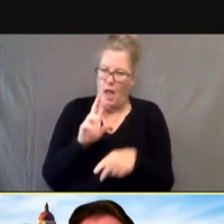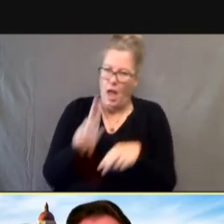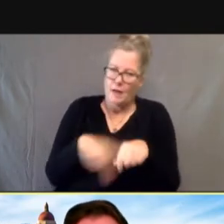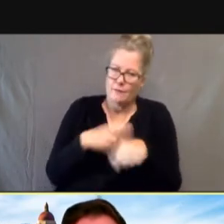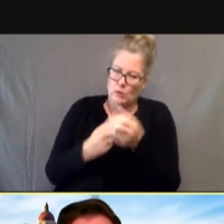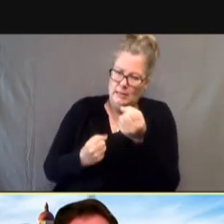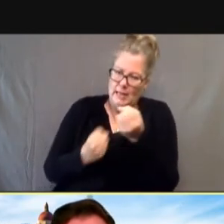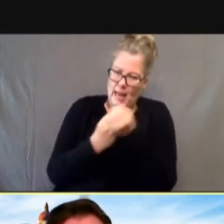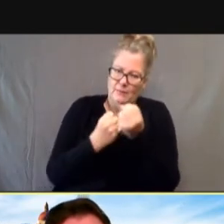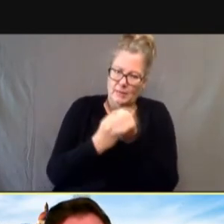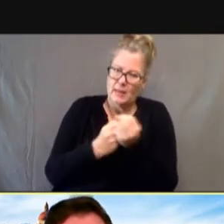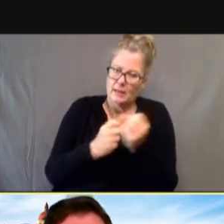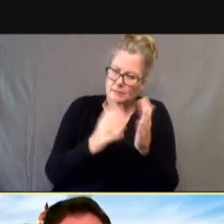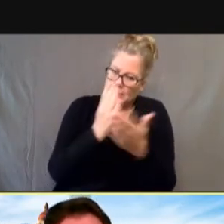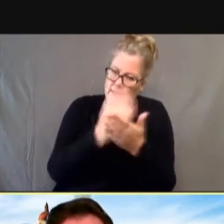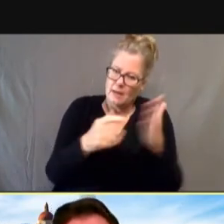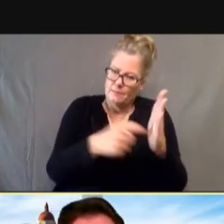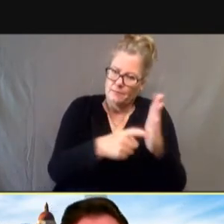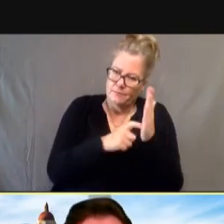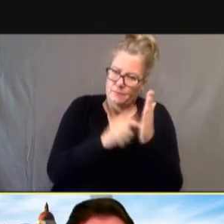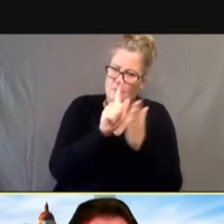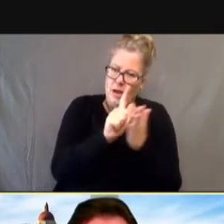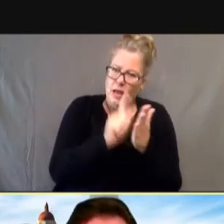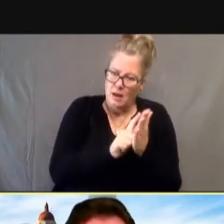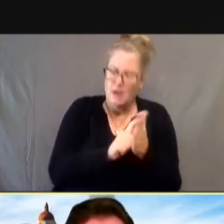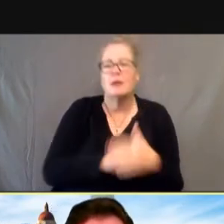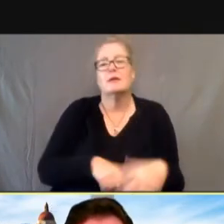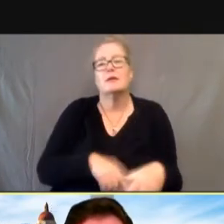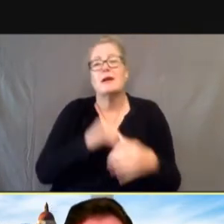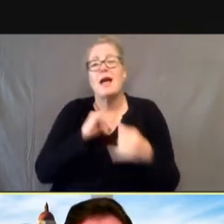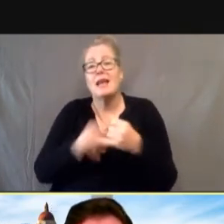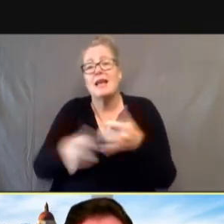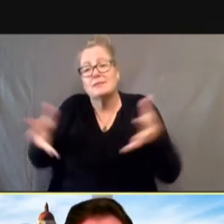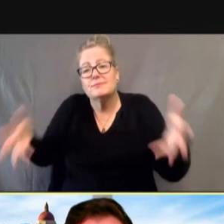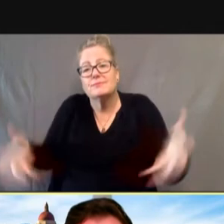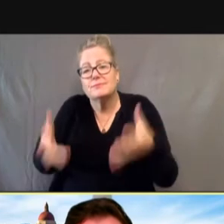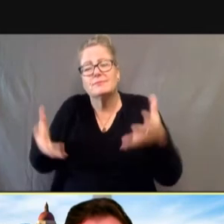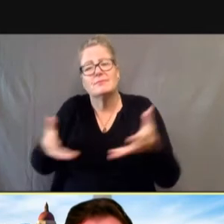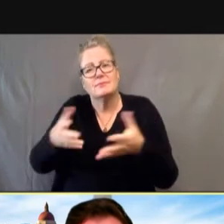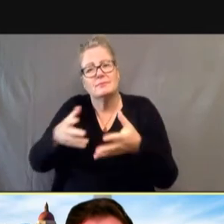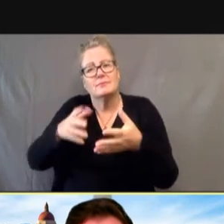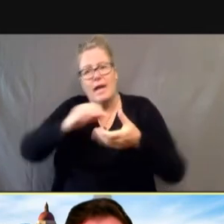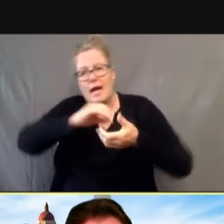people passionate about disability at Stanford. Next slide, please.